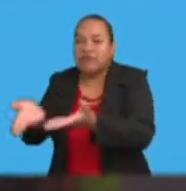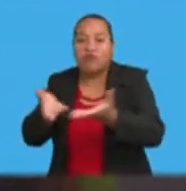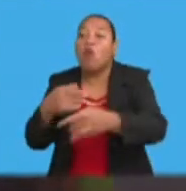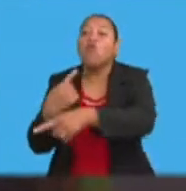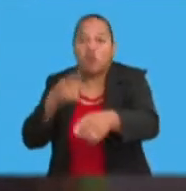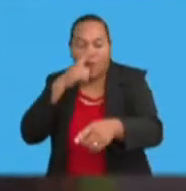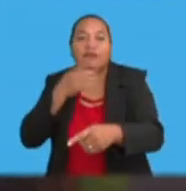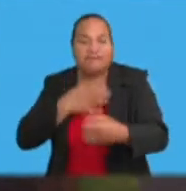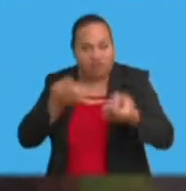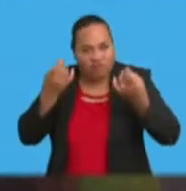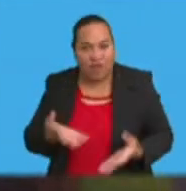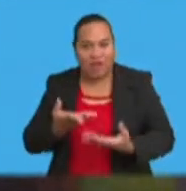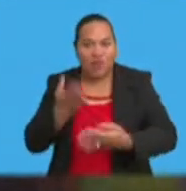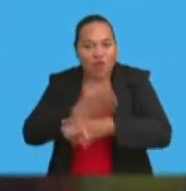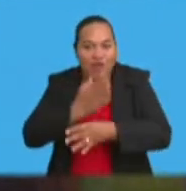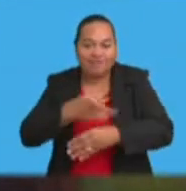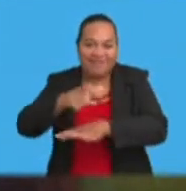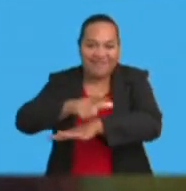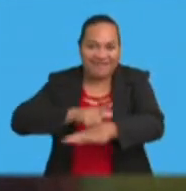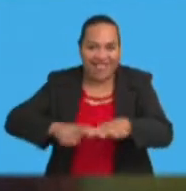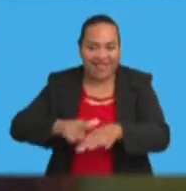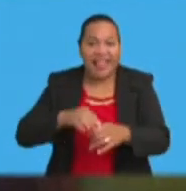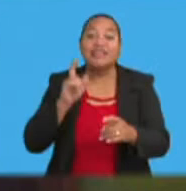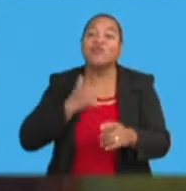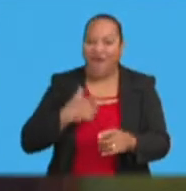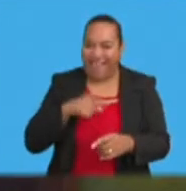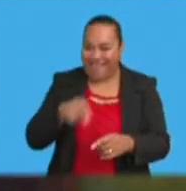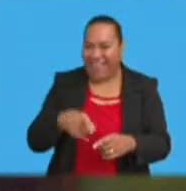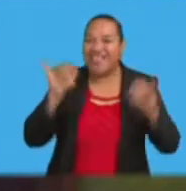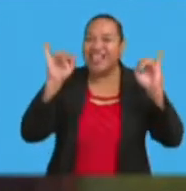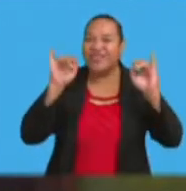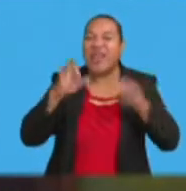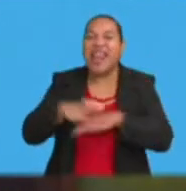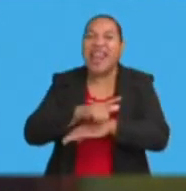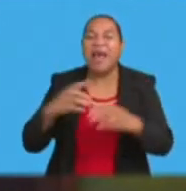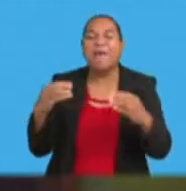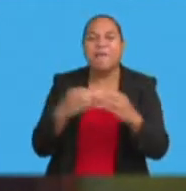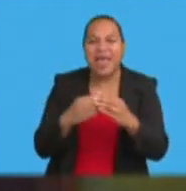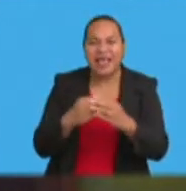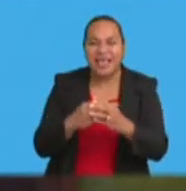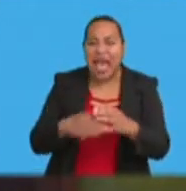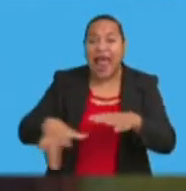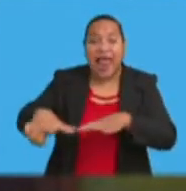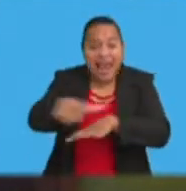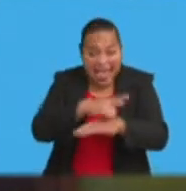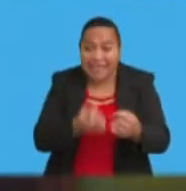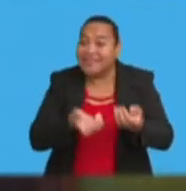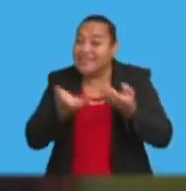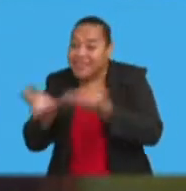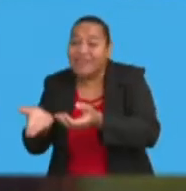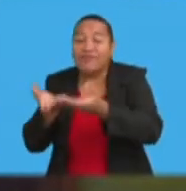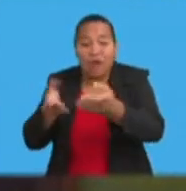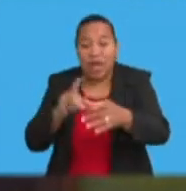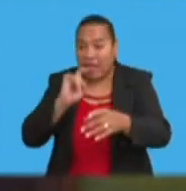it. This is why we have issues like the land bank. Land is made available. If it's not being used, we make it available